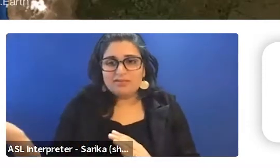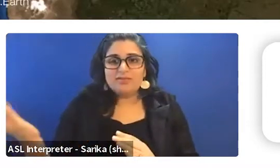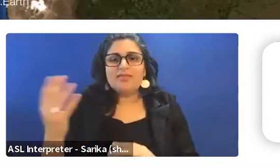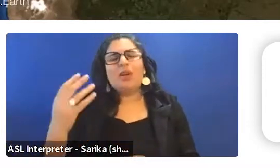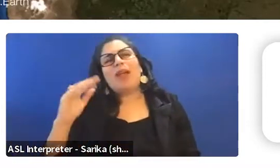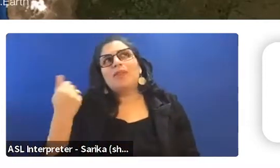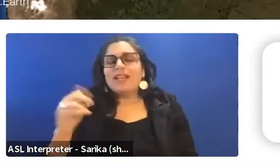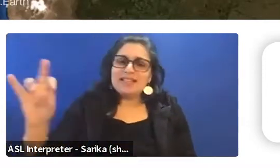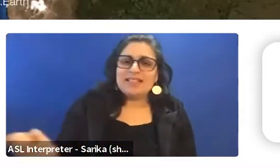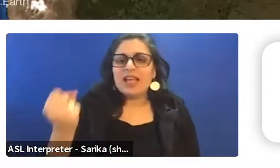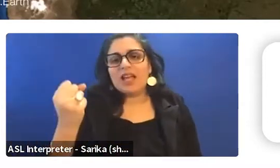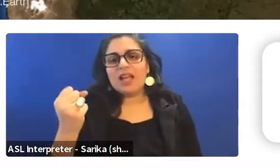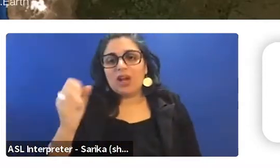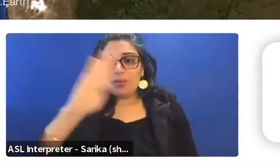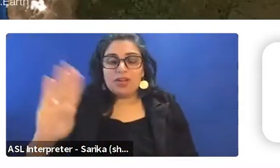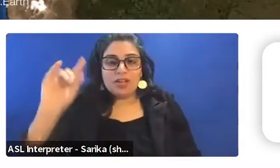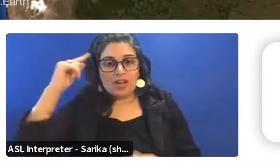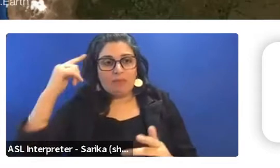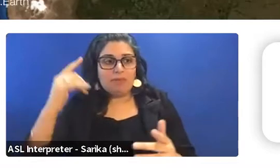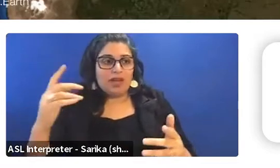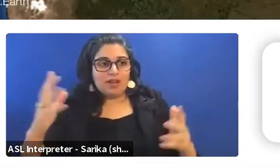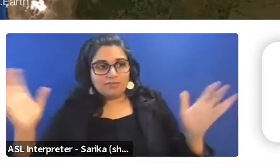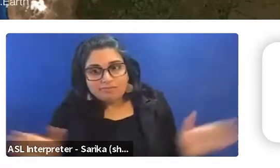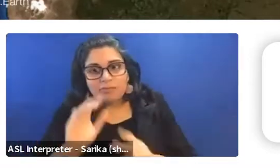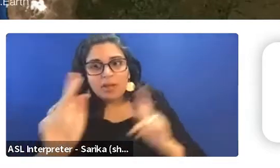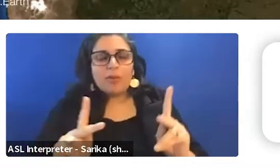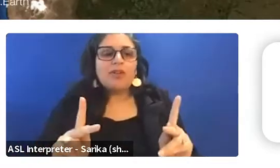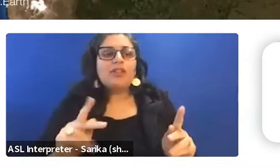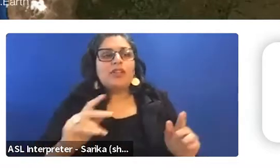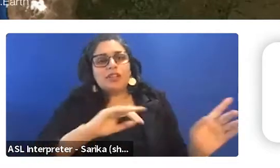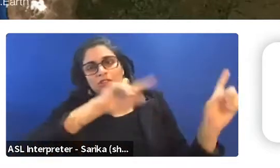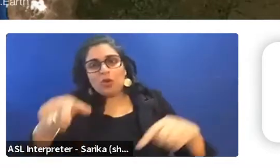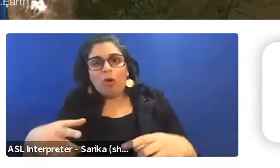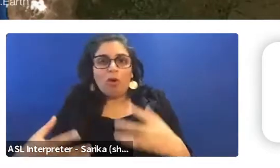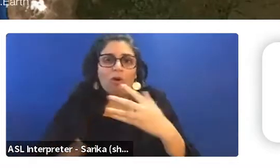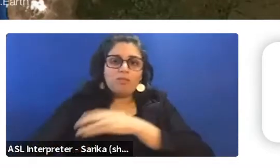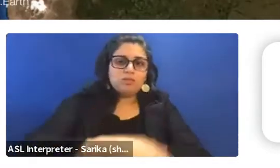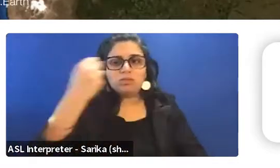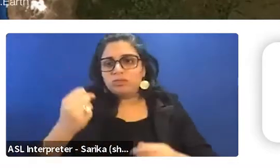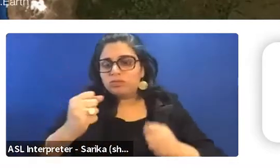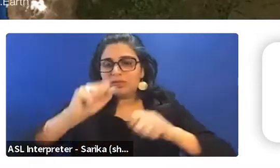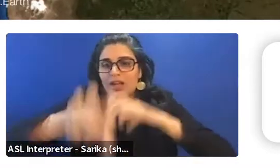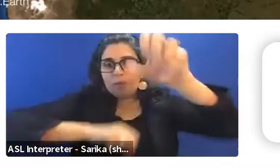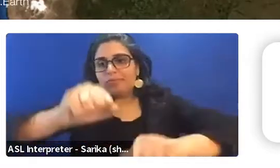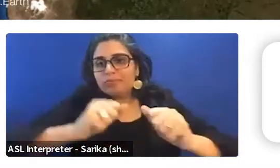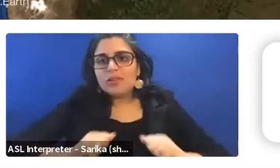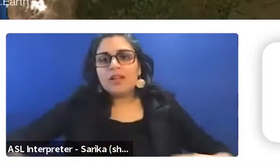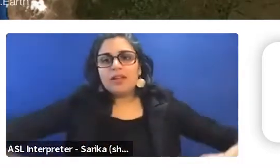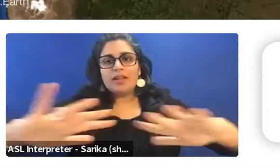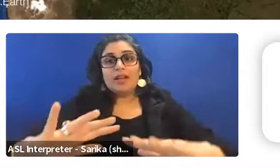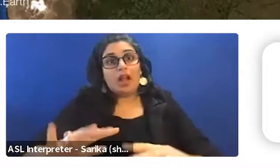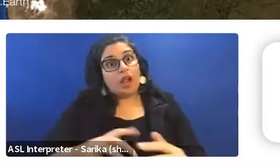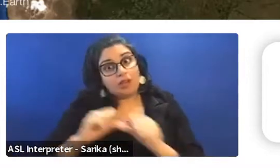government encouraged people to kind of like go there and cut down the forest and just take the land and occupy the region. And it's going